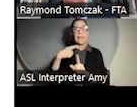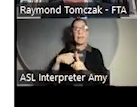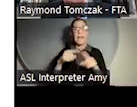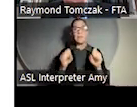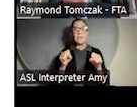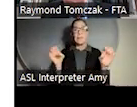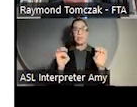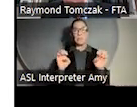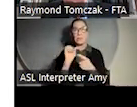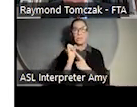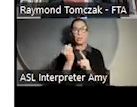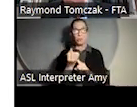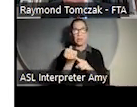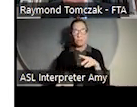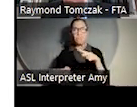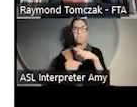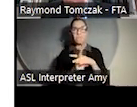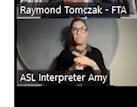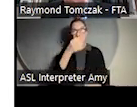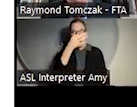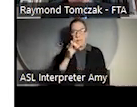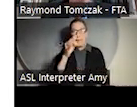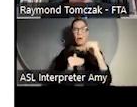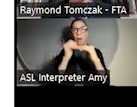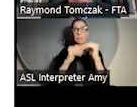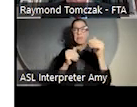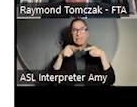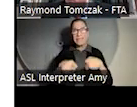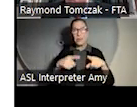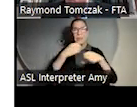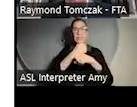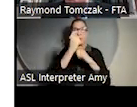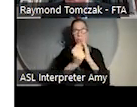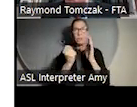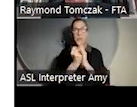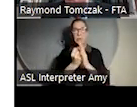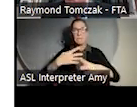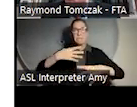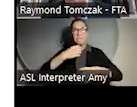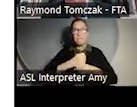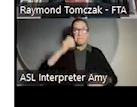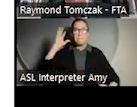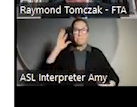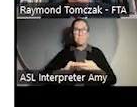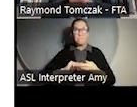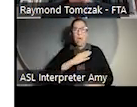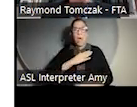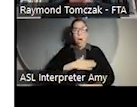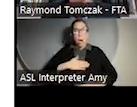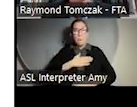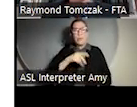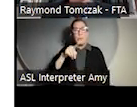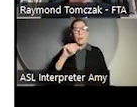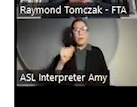emergency situations that arise near our buildings during the construction time period. In summary, we appreciate the Port Authority is aware